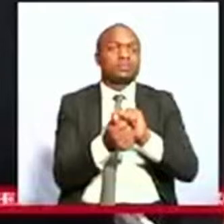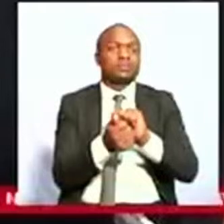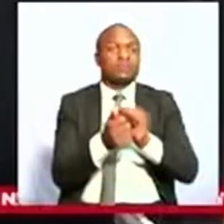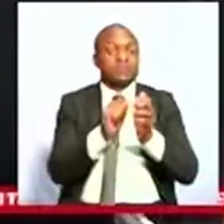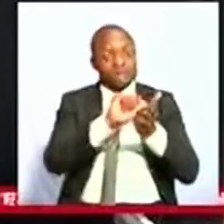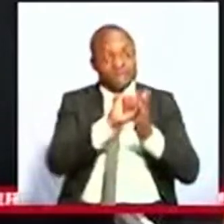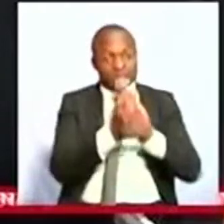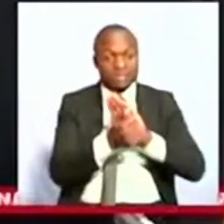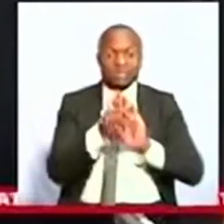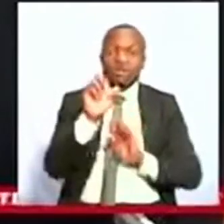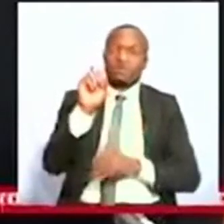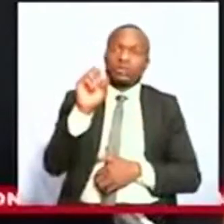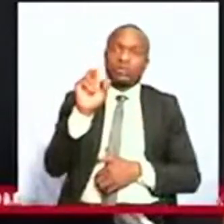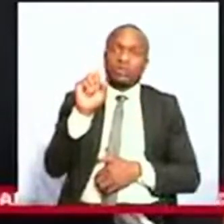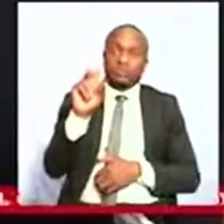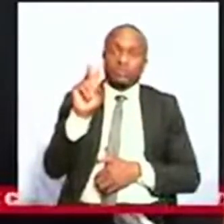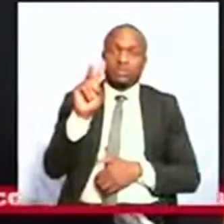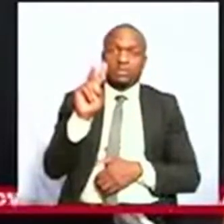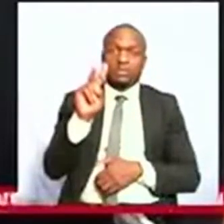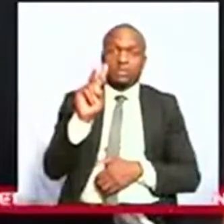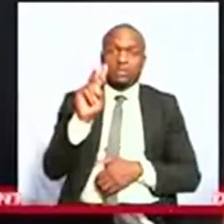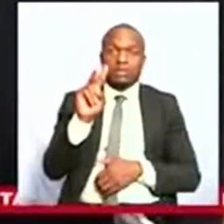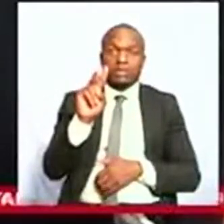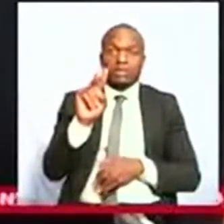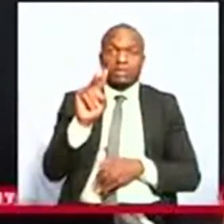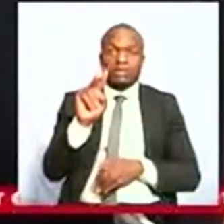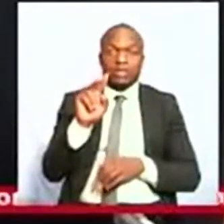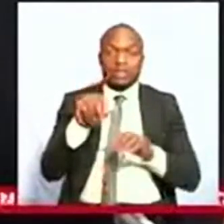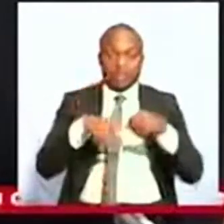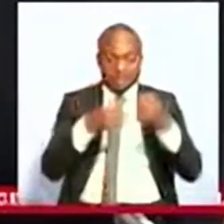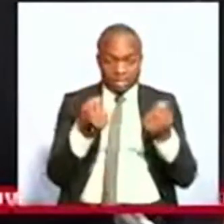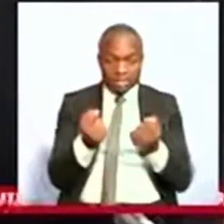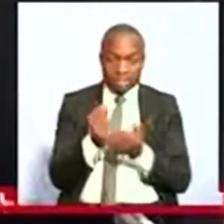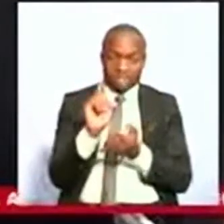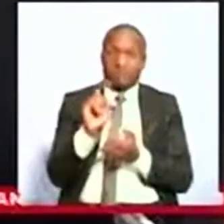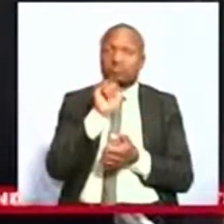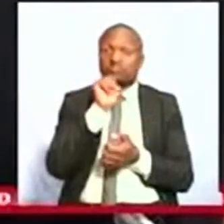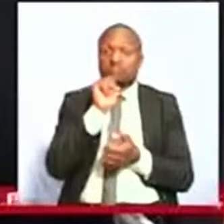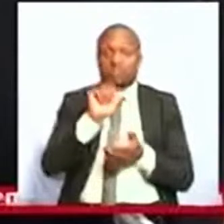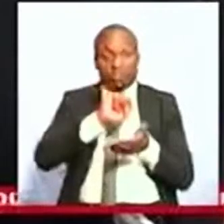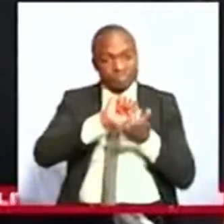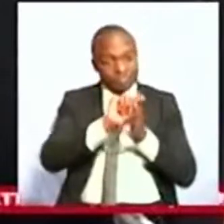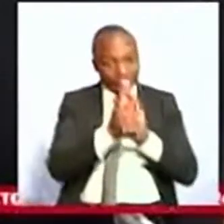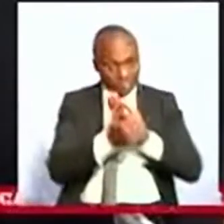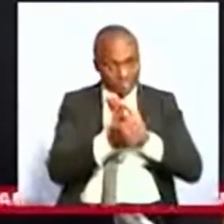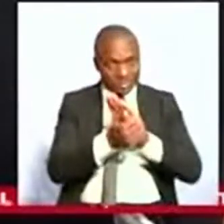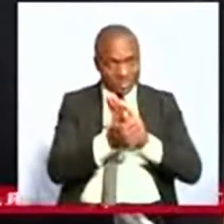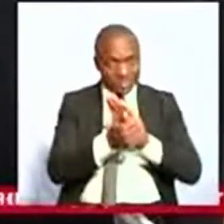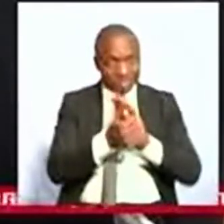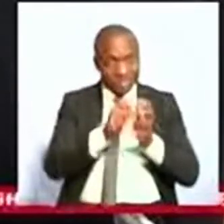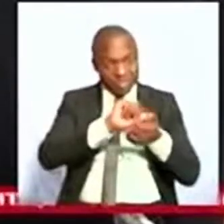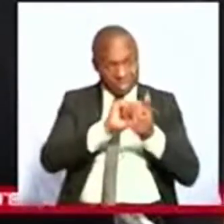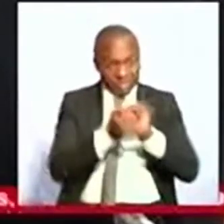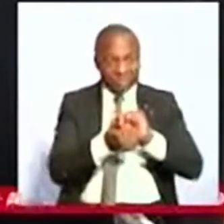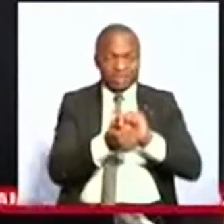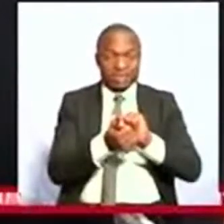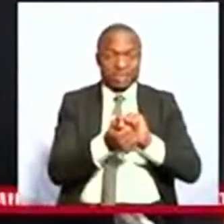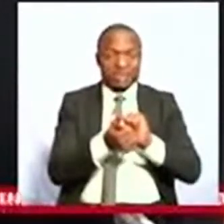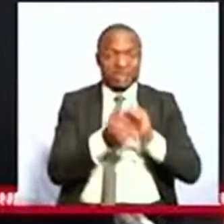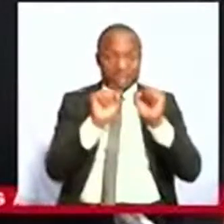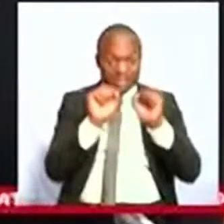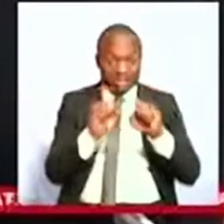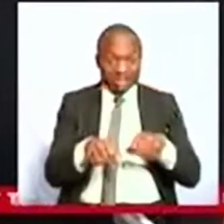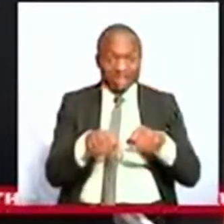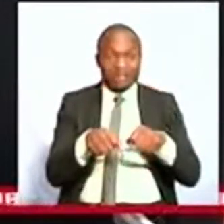Article 12 sub 1 is not amended so that it matches with the